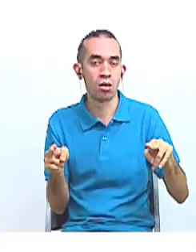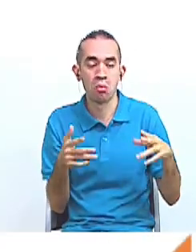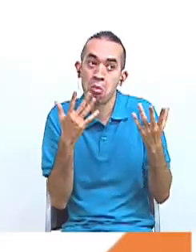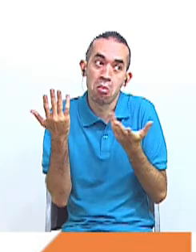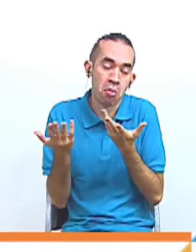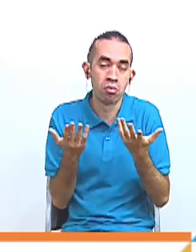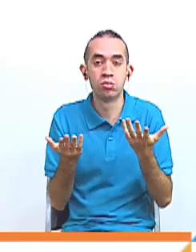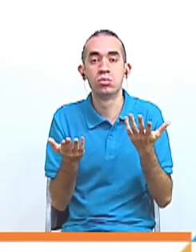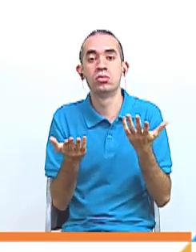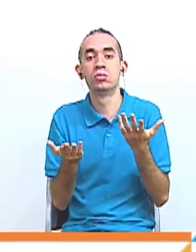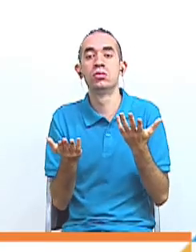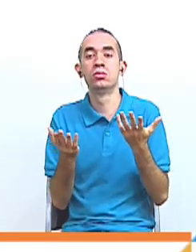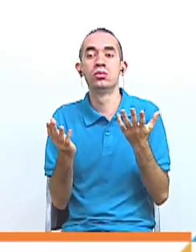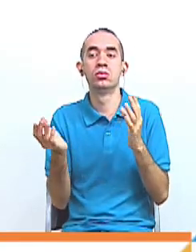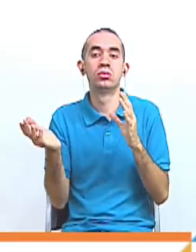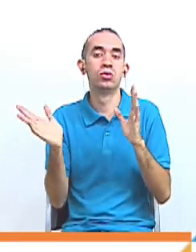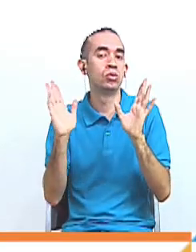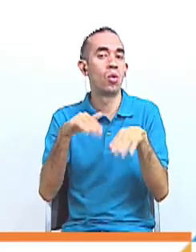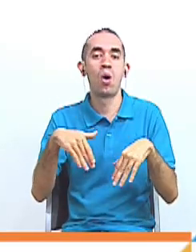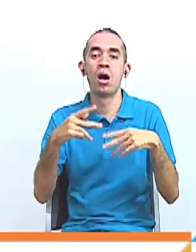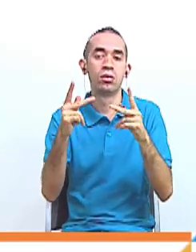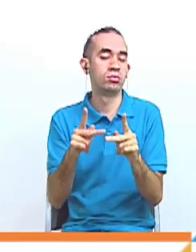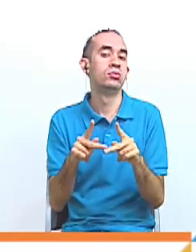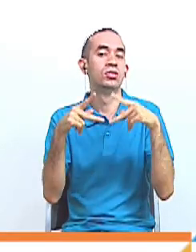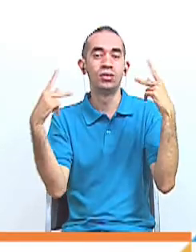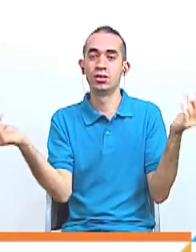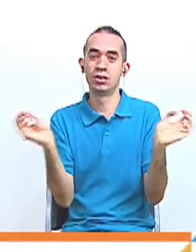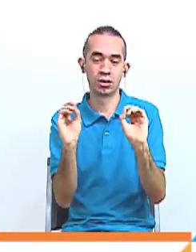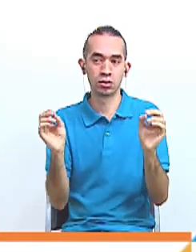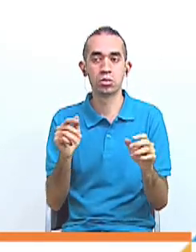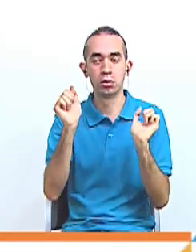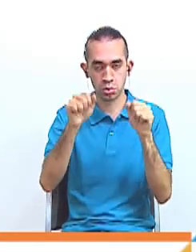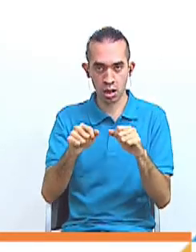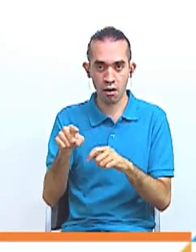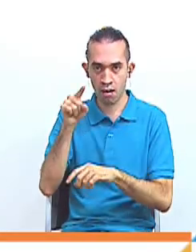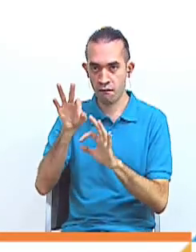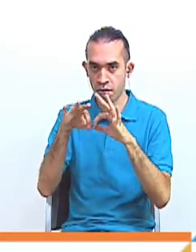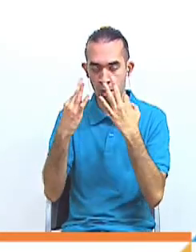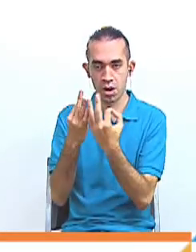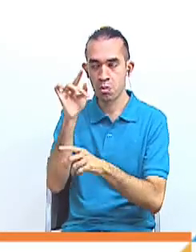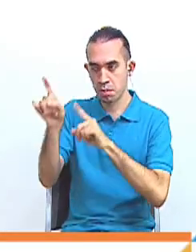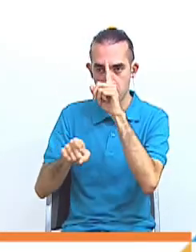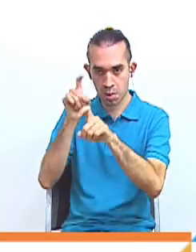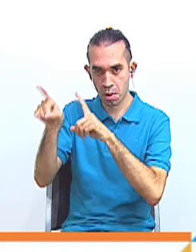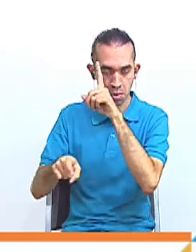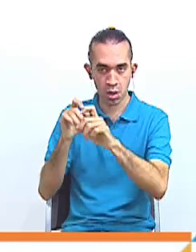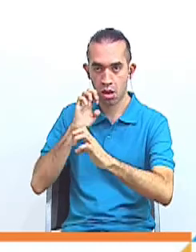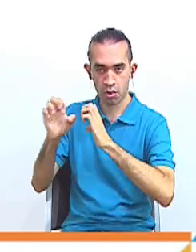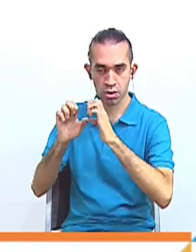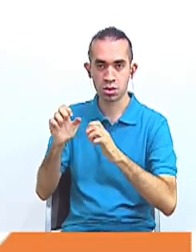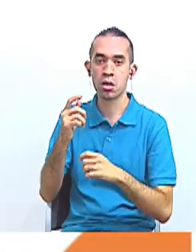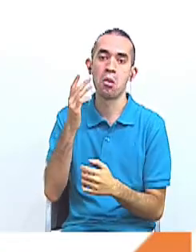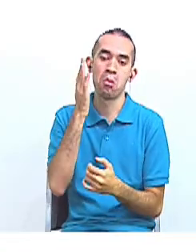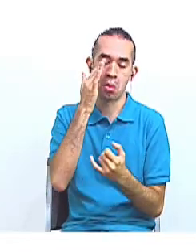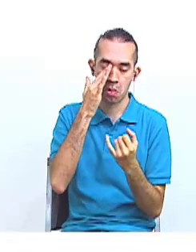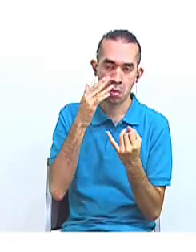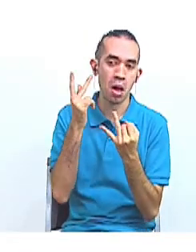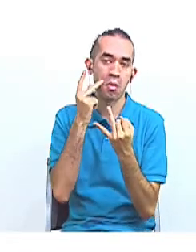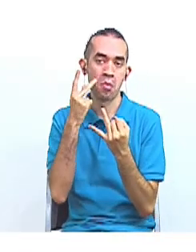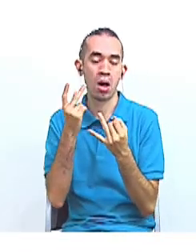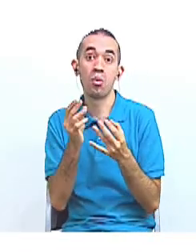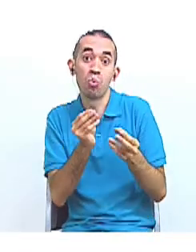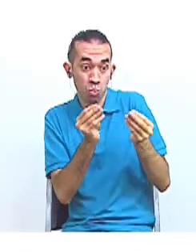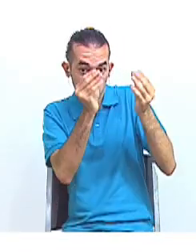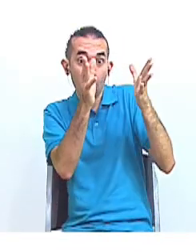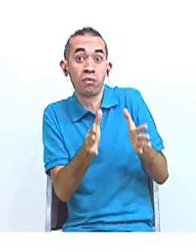access or you don't have newspapers, go ahead and interview somebody in your family. You can interview your mother, your father, or a teacher